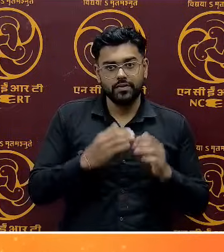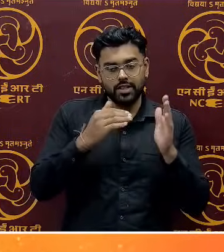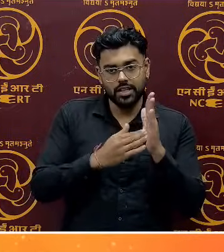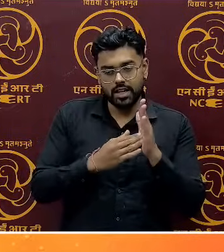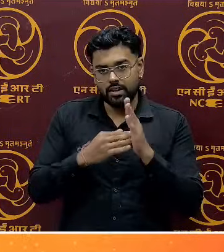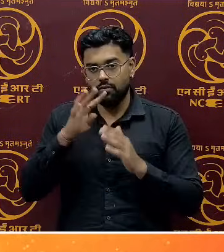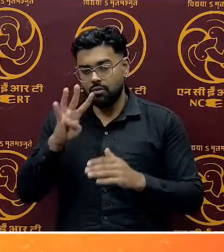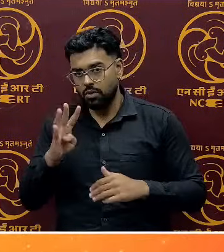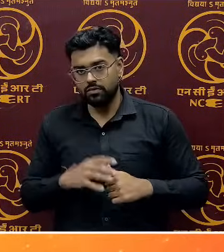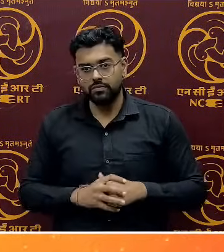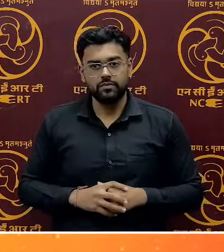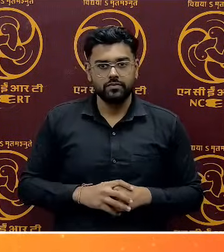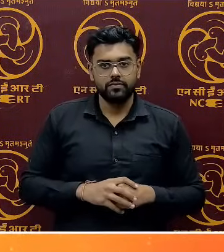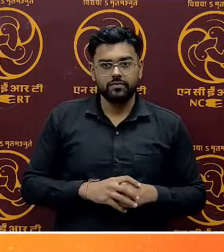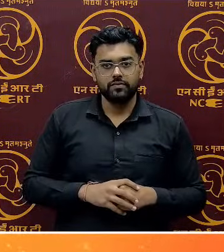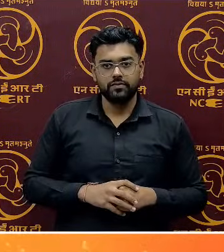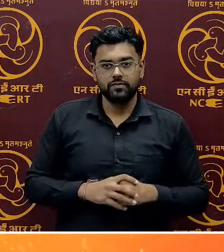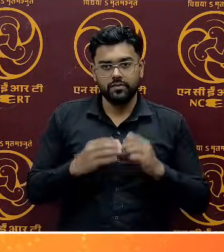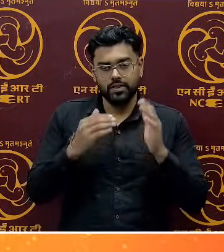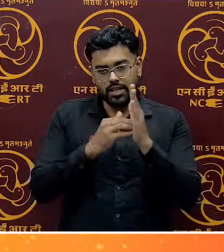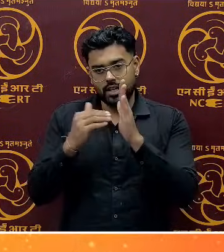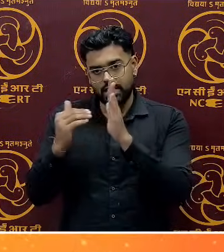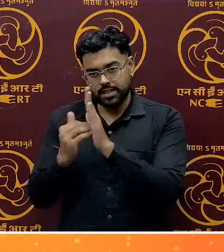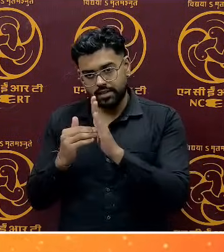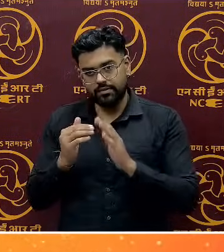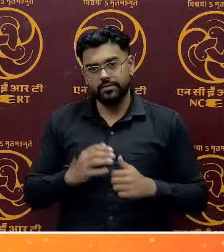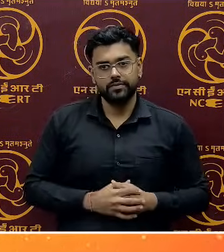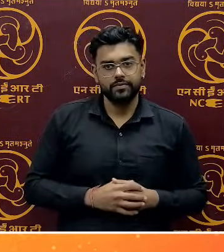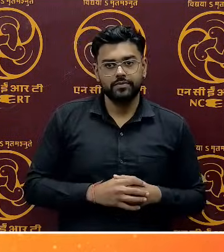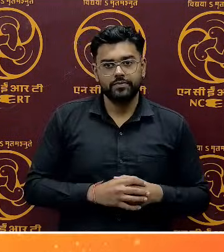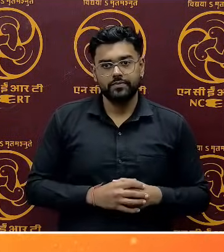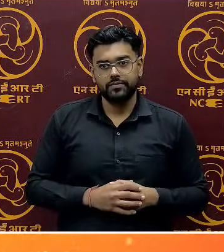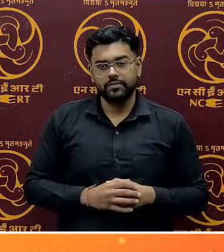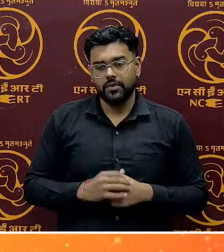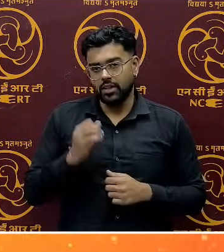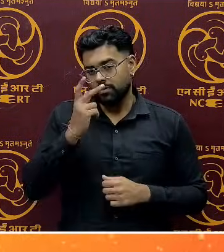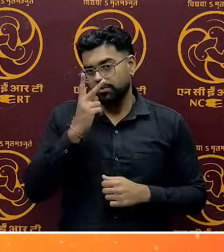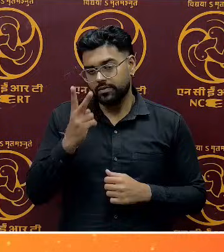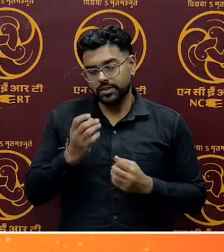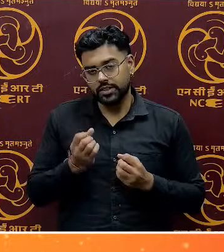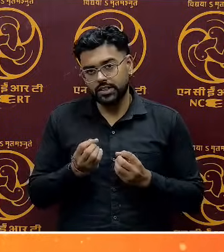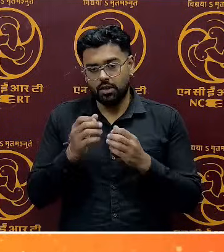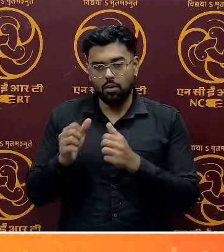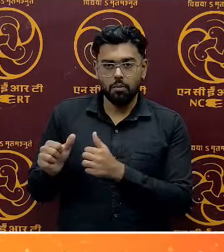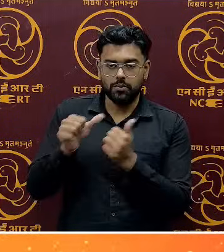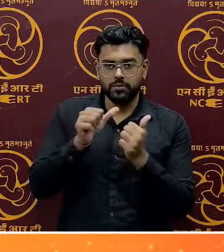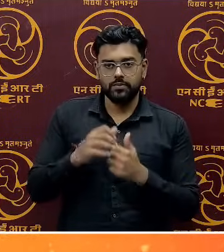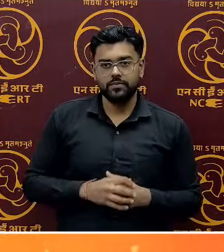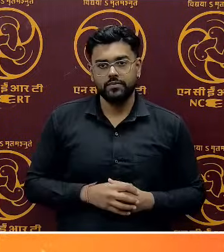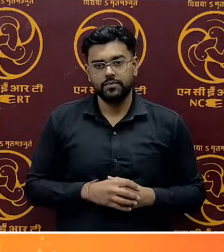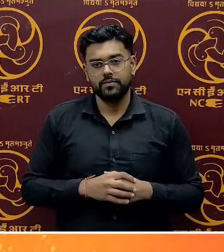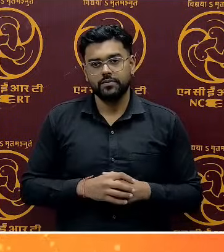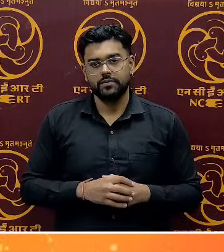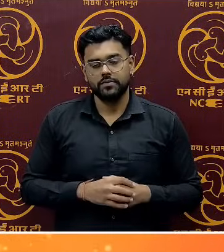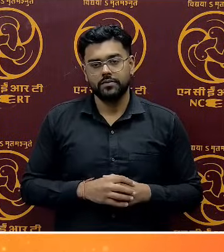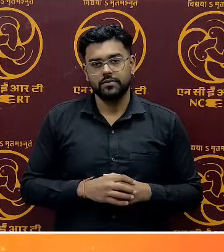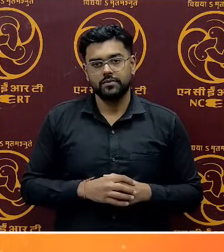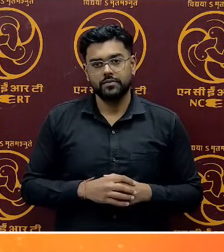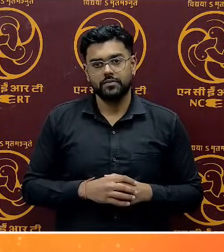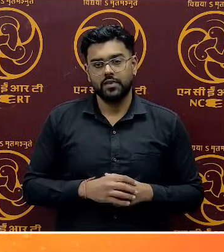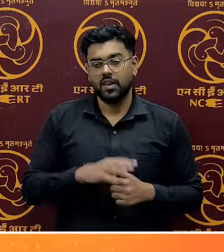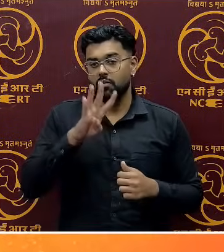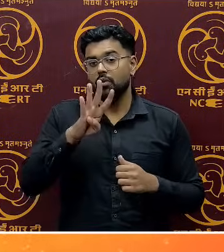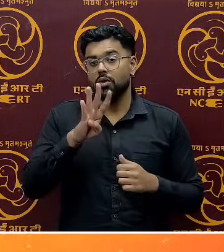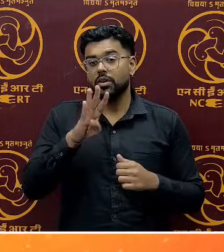4 and z and z. Okay. Now, let us start reverse. What are the factors of